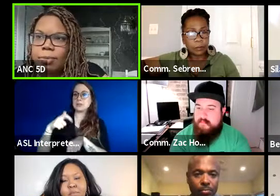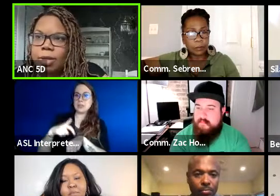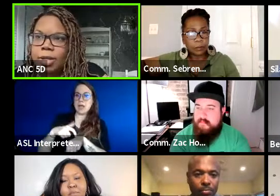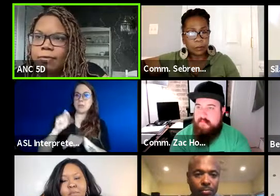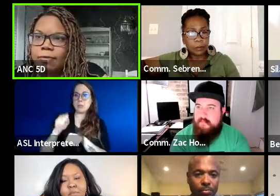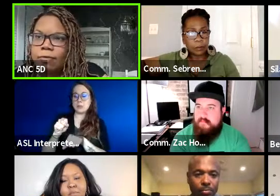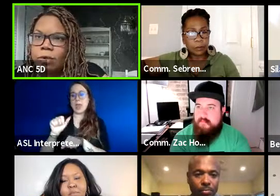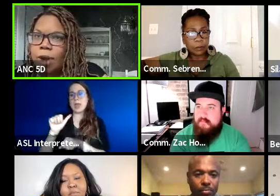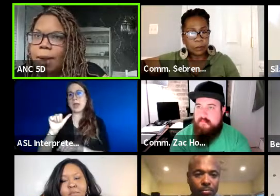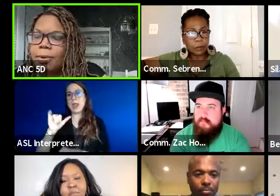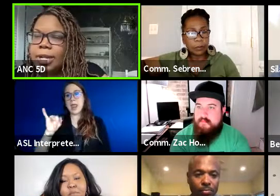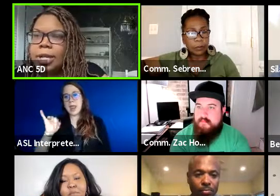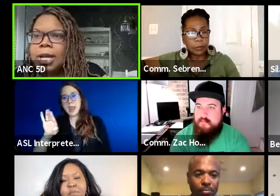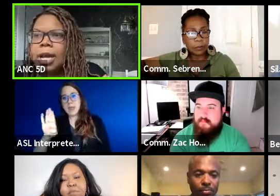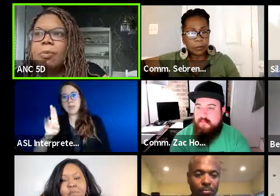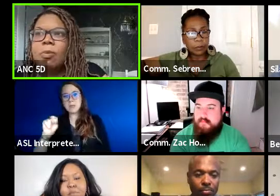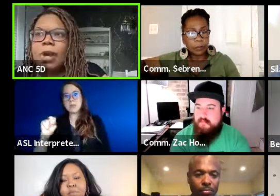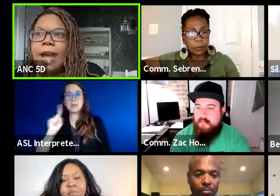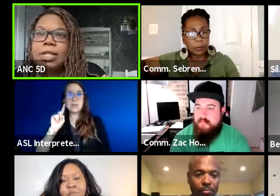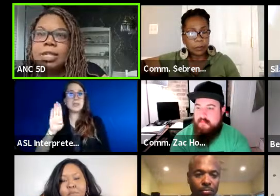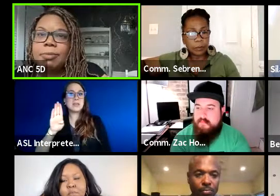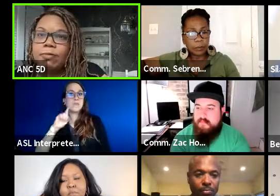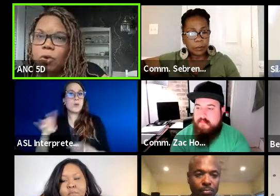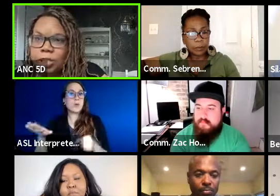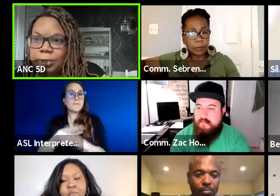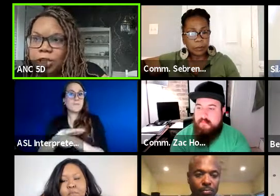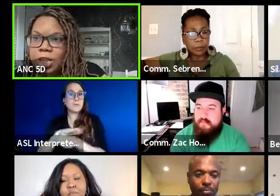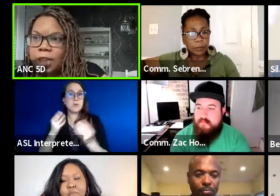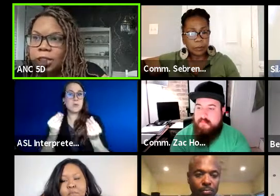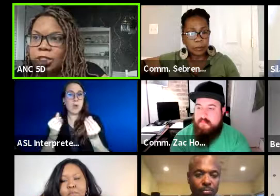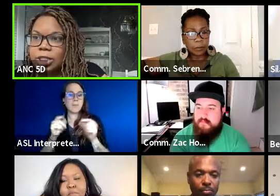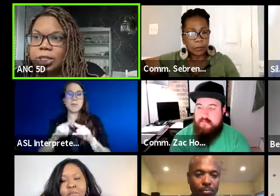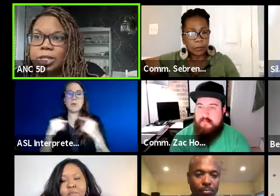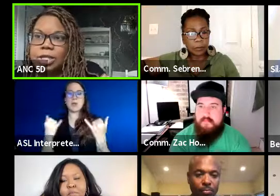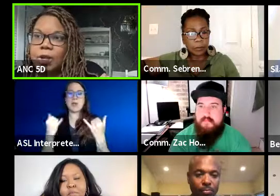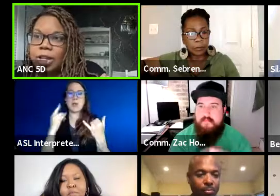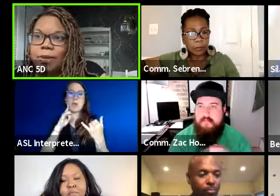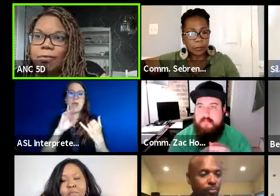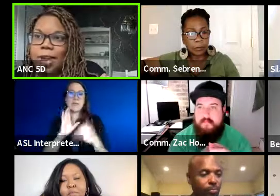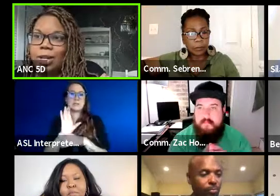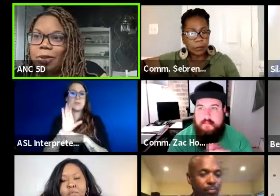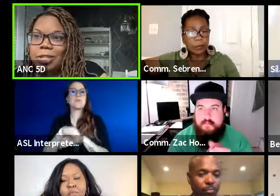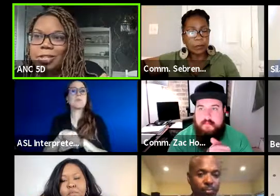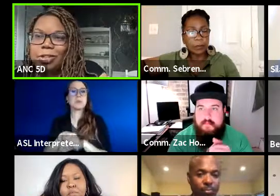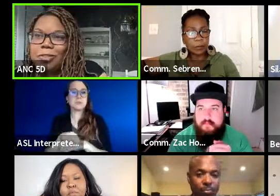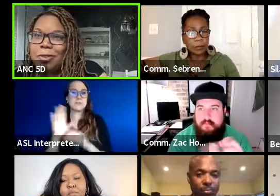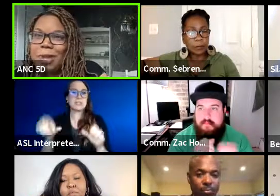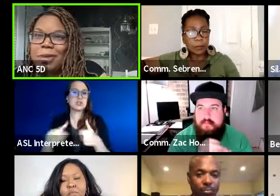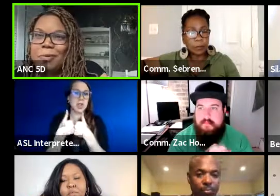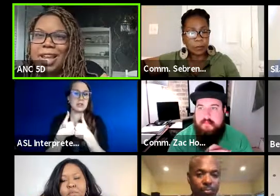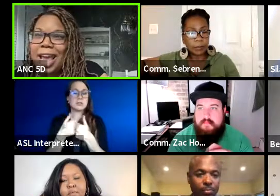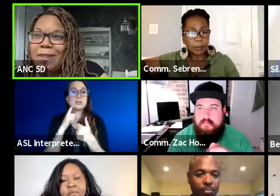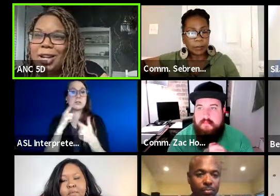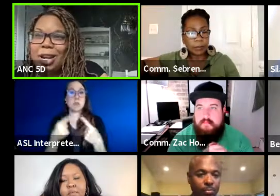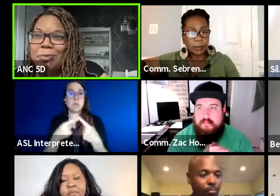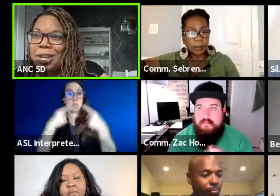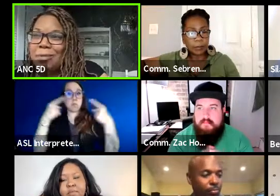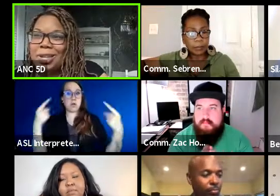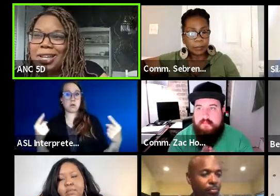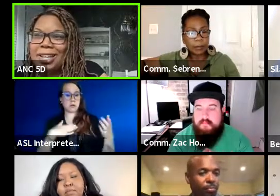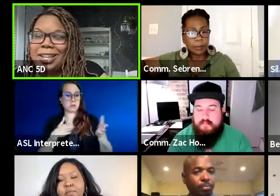do Airbnb for a full property. But we're having some enforcement challenges. So even right across the street from me, we